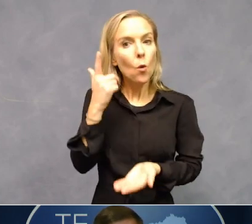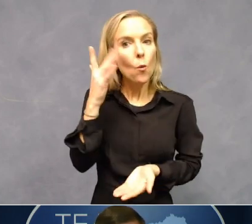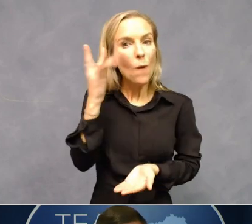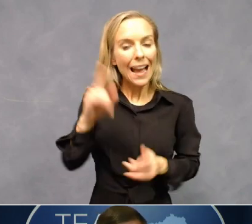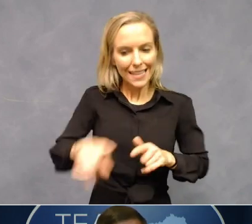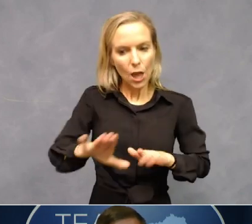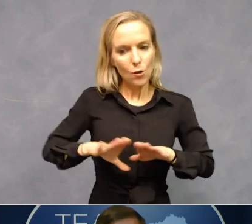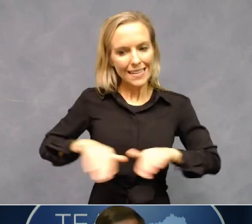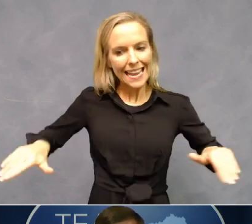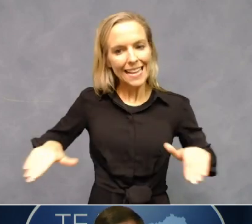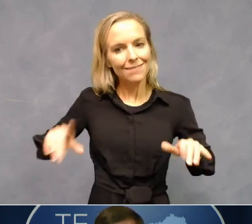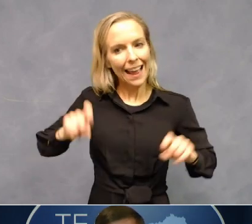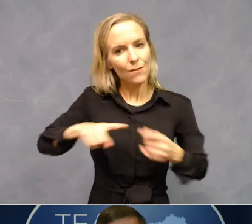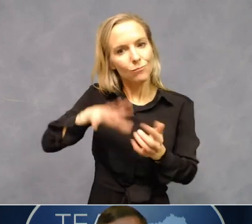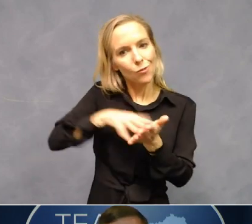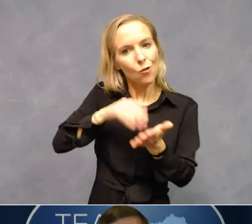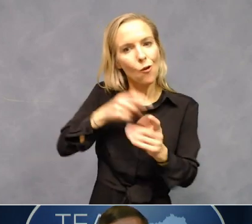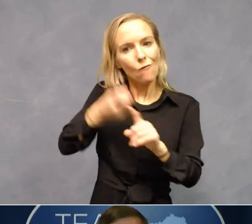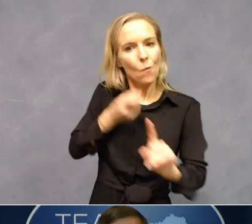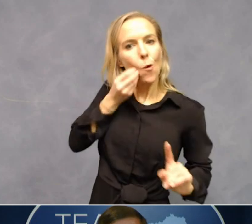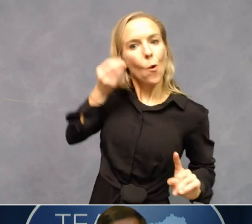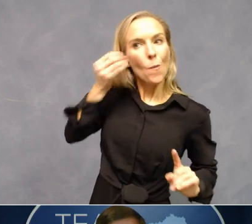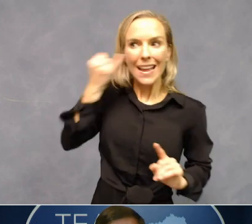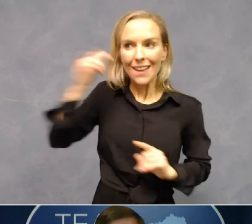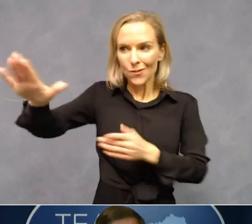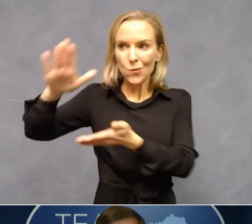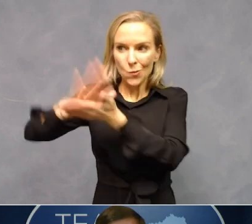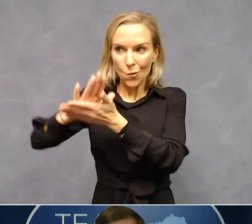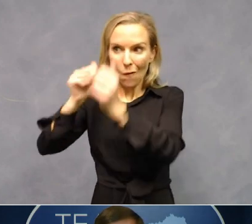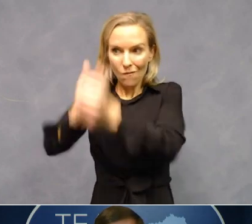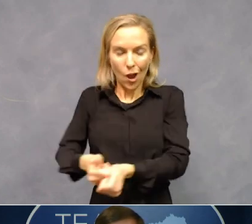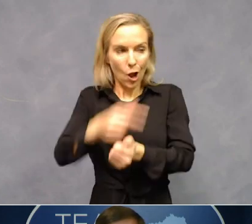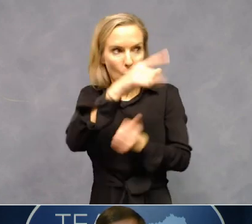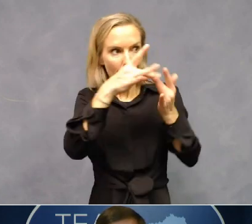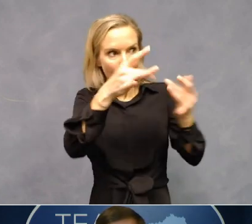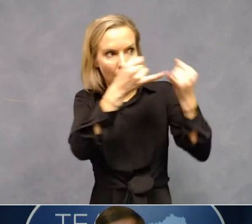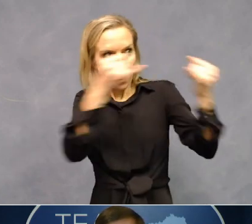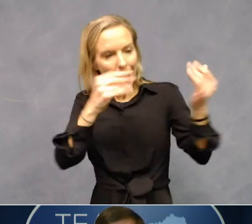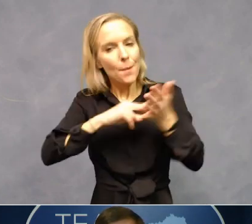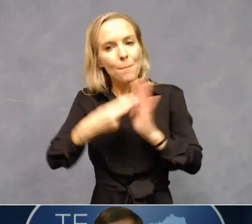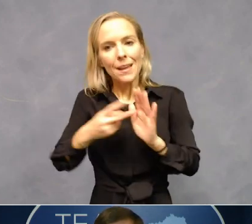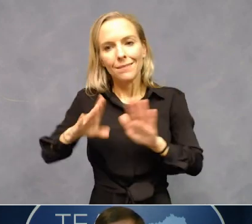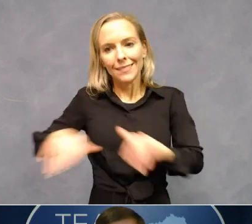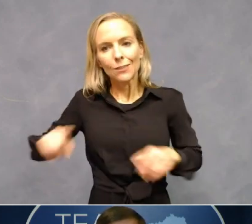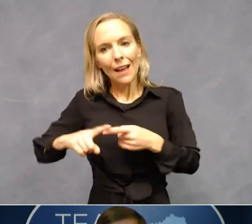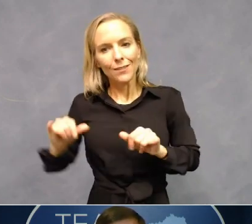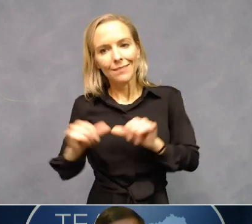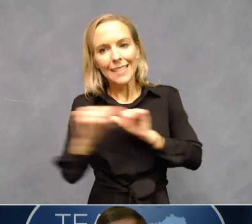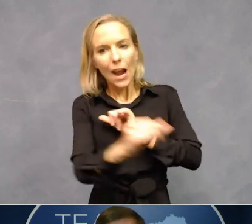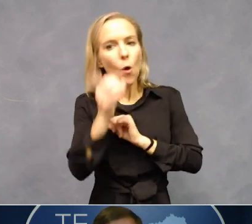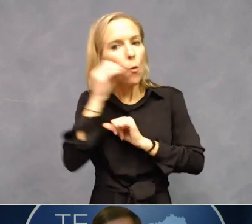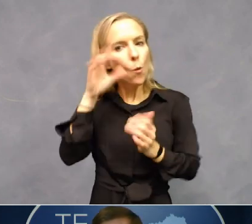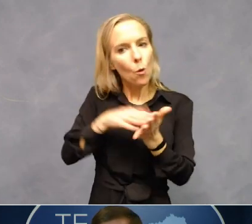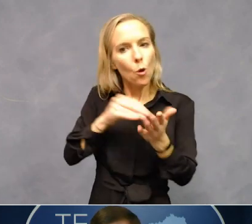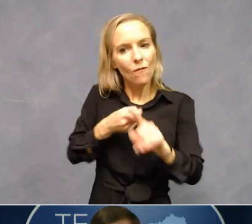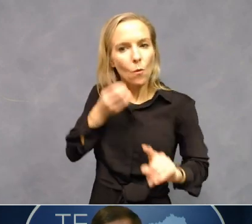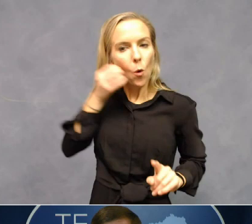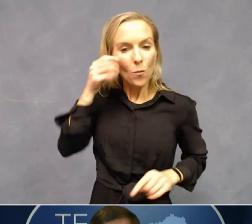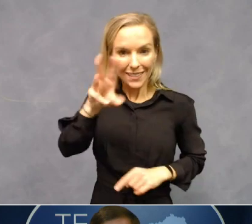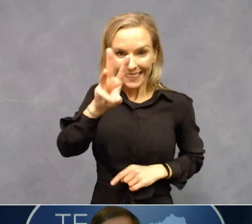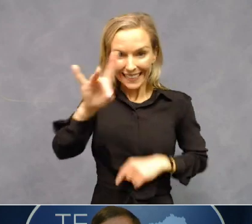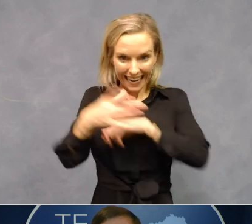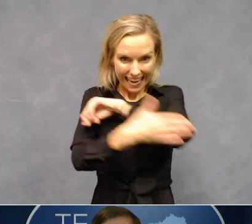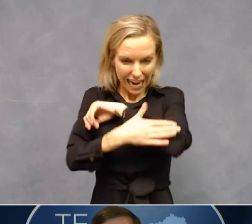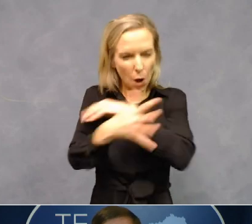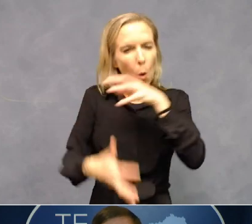learning virtually if the school system is following the guidance and recommendations. If you are in one of those 68 counties, and most